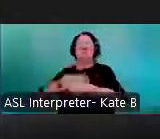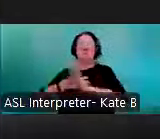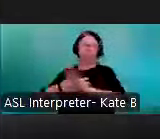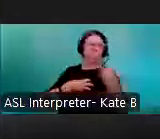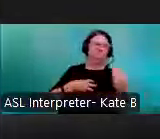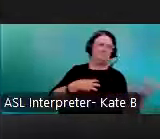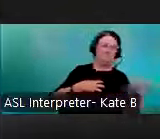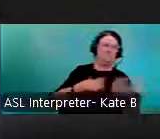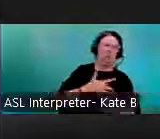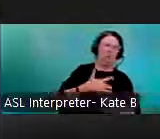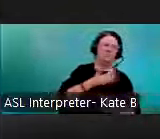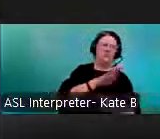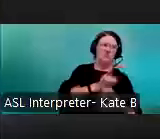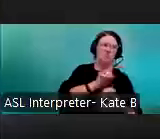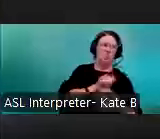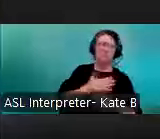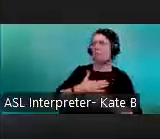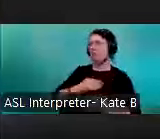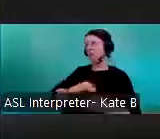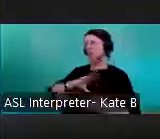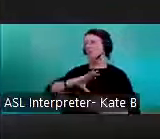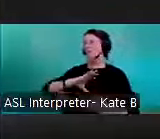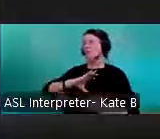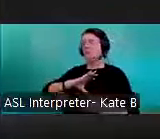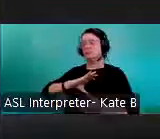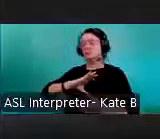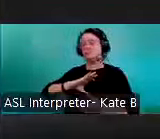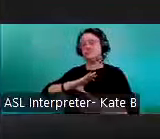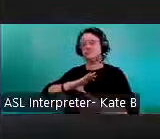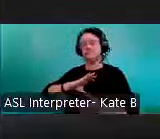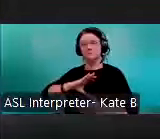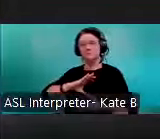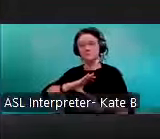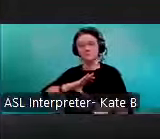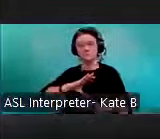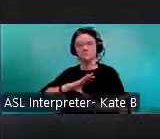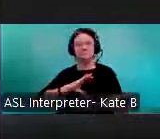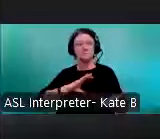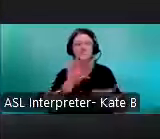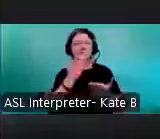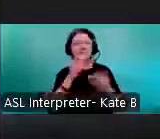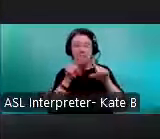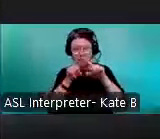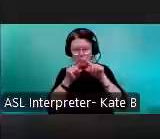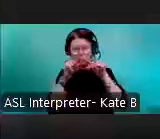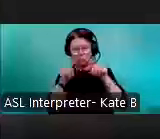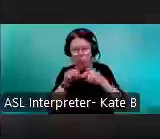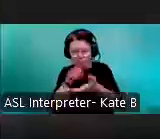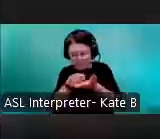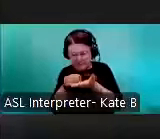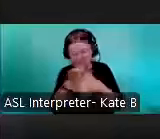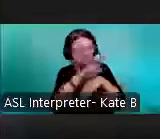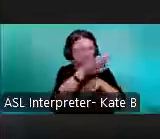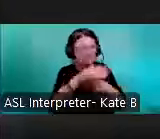functioning goes a really long way. So one way you can do this is by sending a simple thank you note to your clerk. It could be a thank